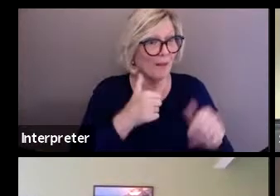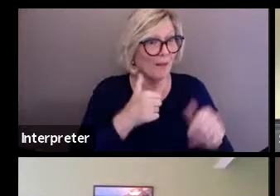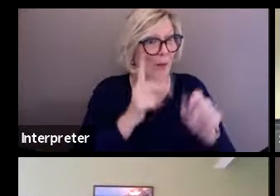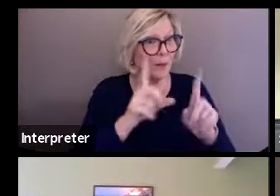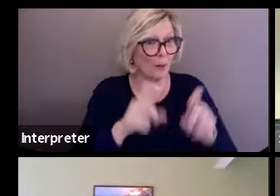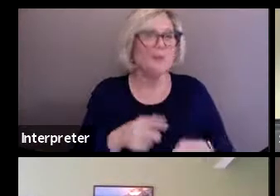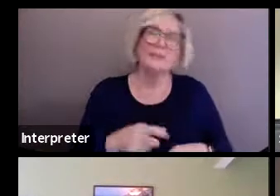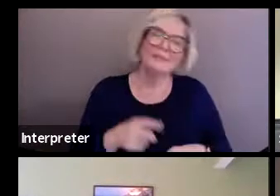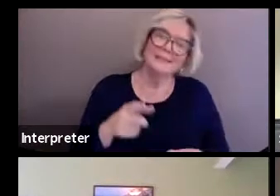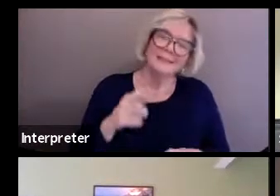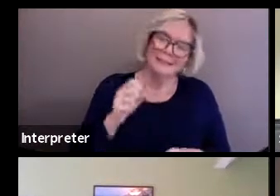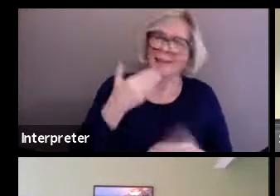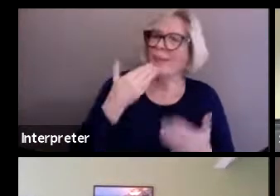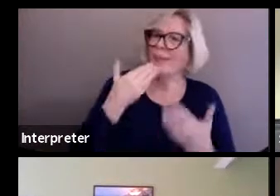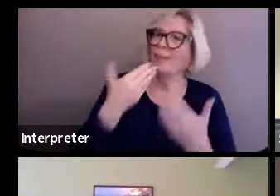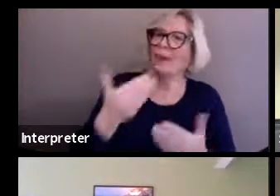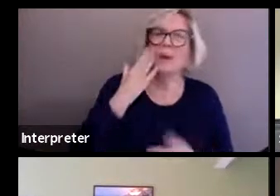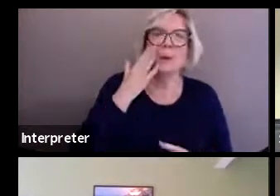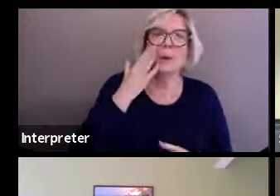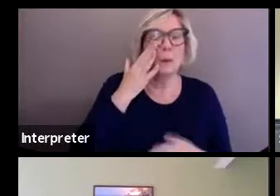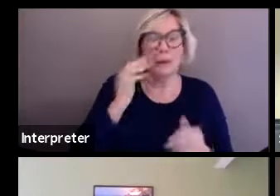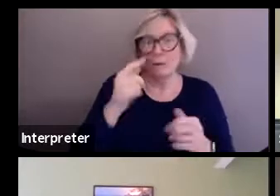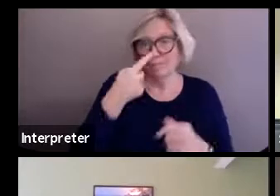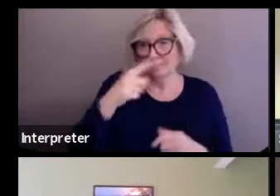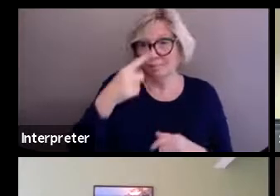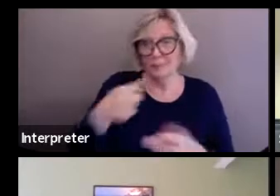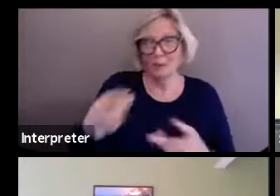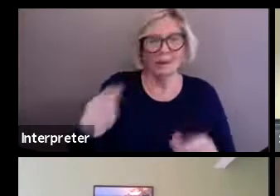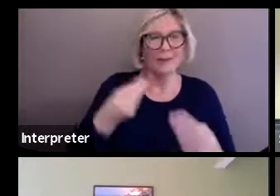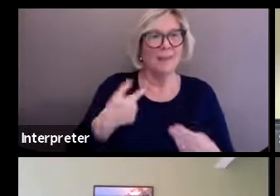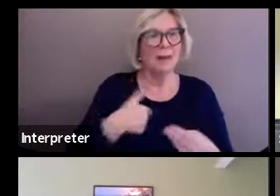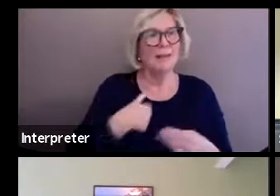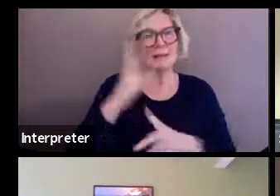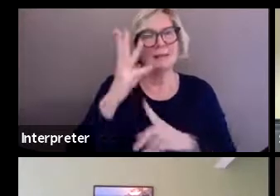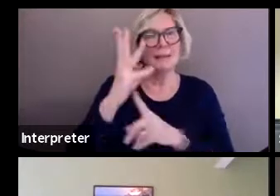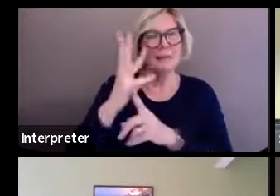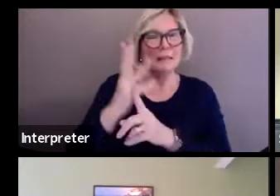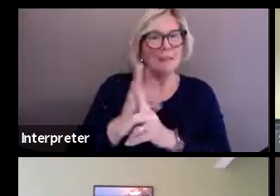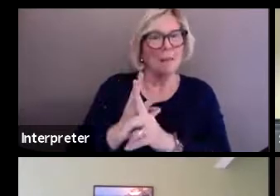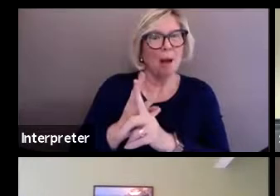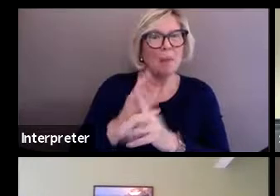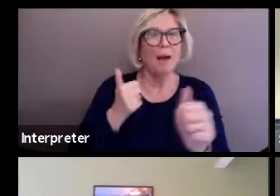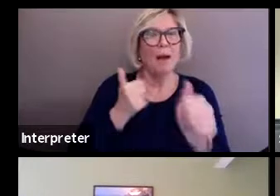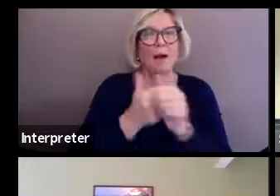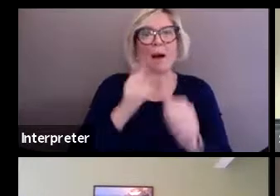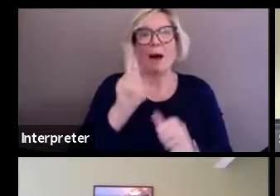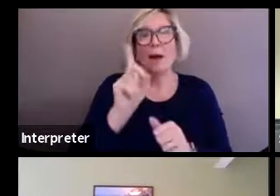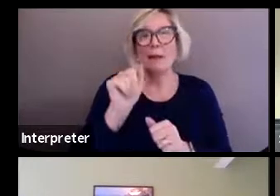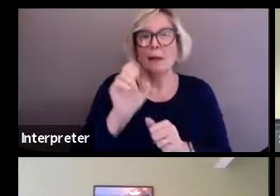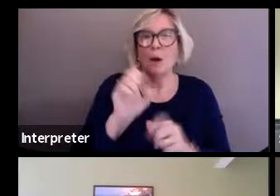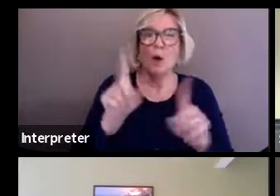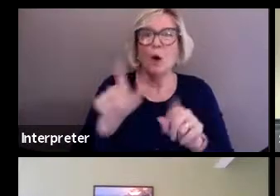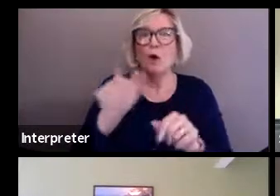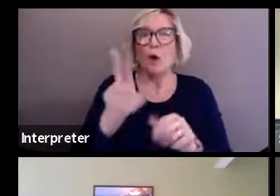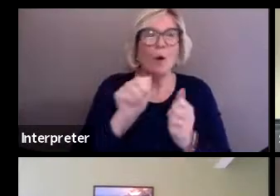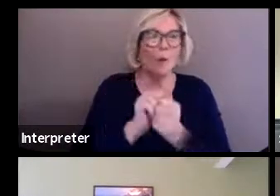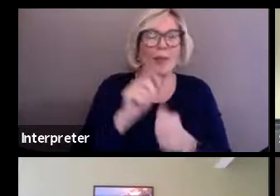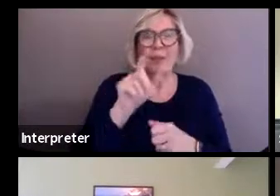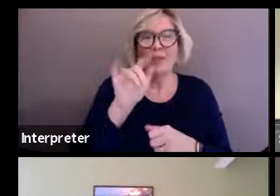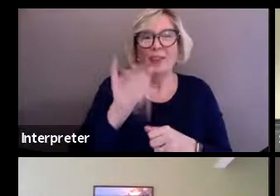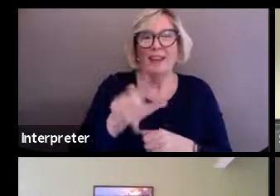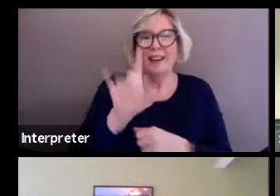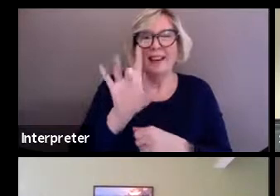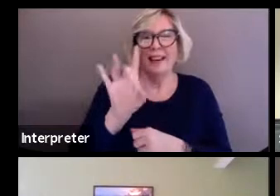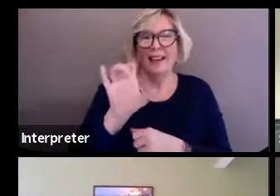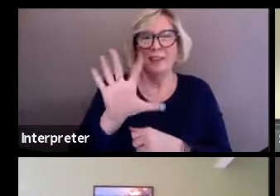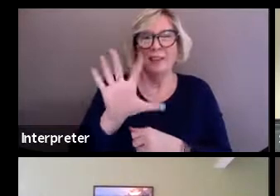Thank you. Yes. If you could just then give us, a 6-month update then on where you are with the 850 cases after